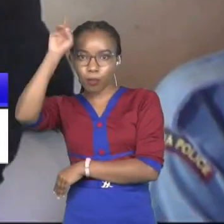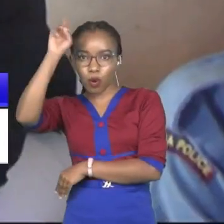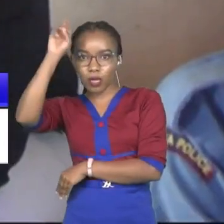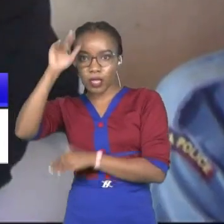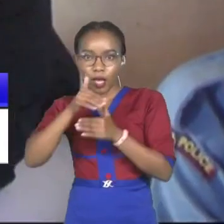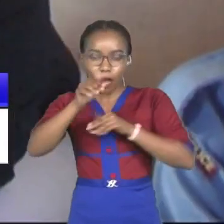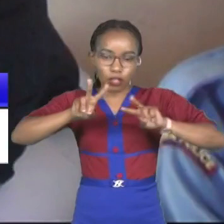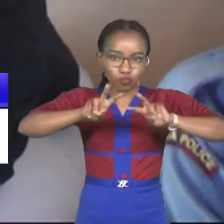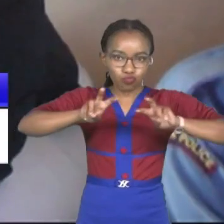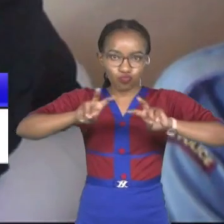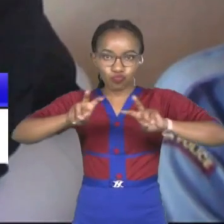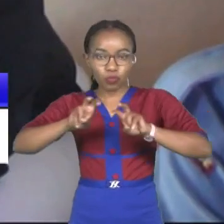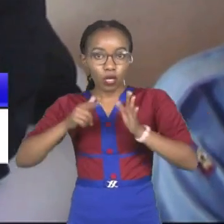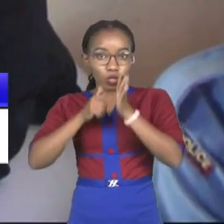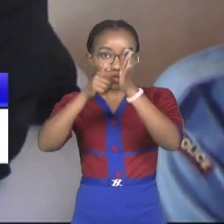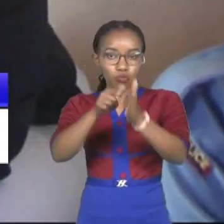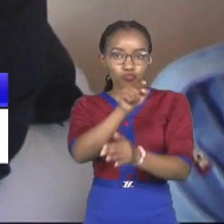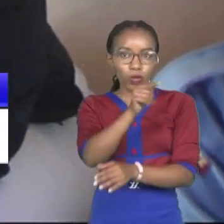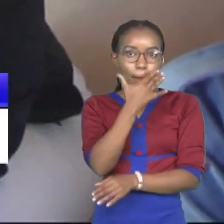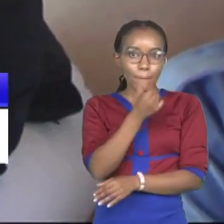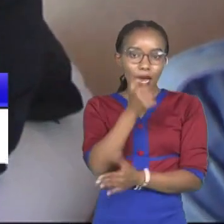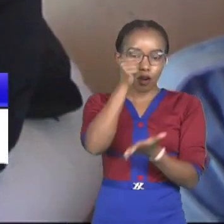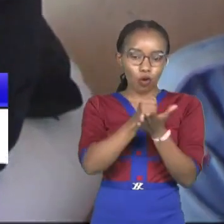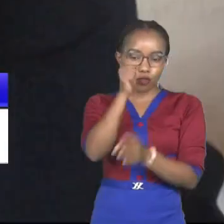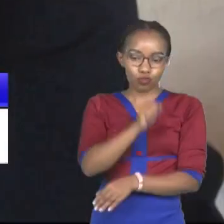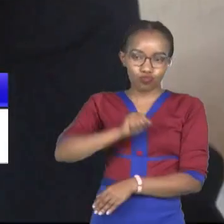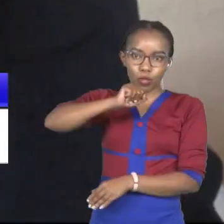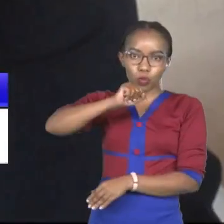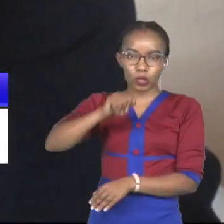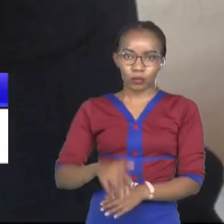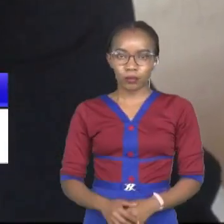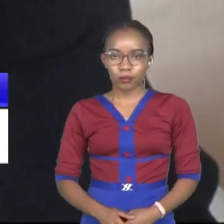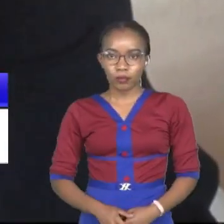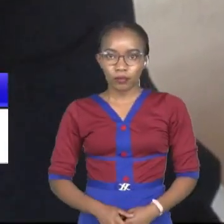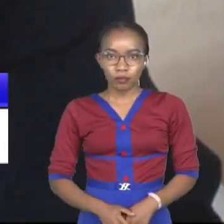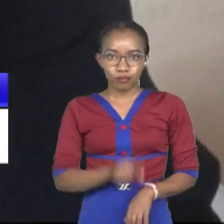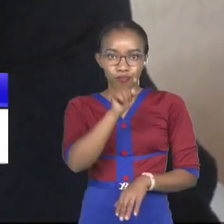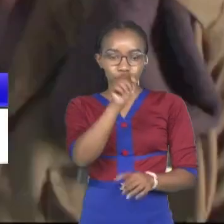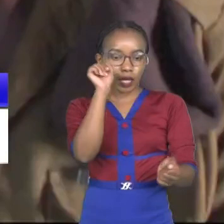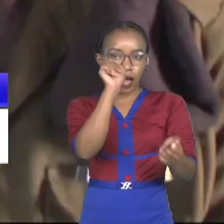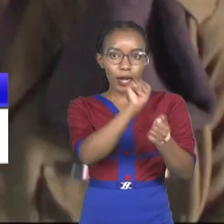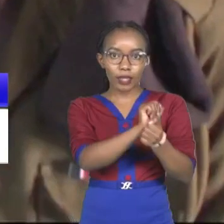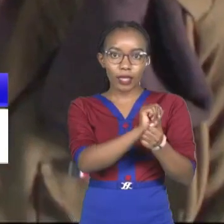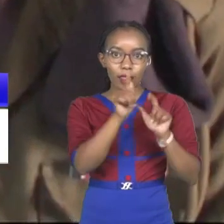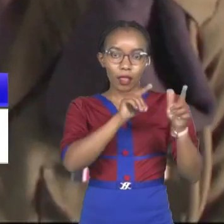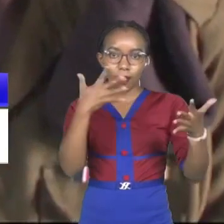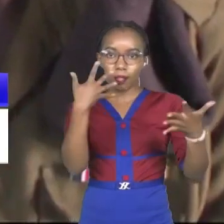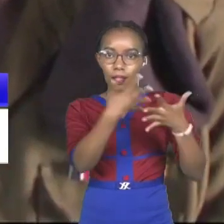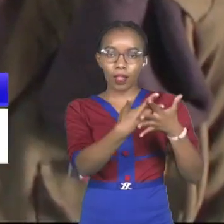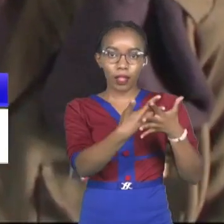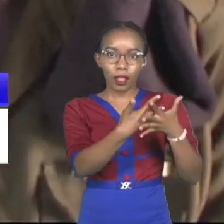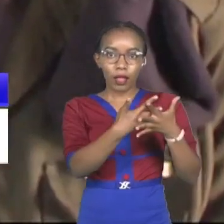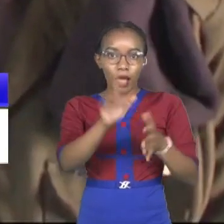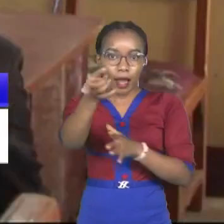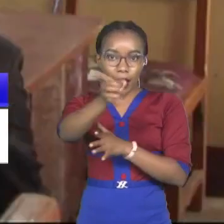after investigations revealed that he had abuse of office. He was then arrested and detained at Capitol Hill Police